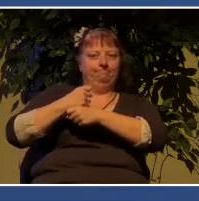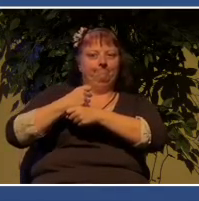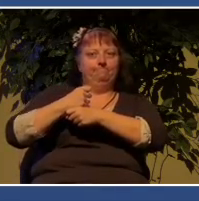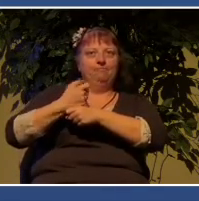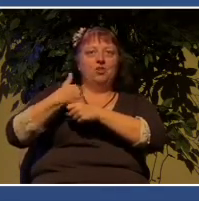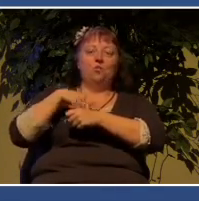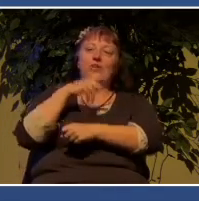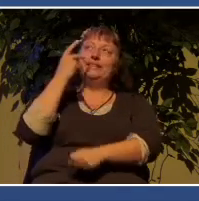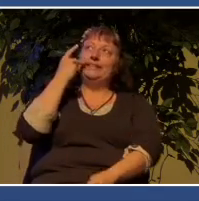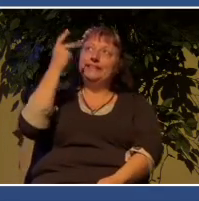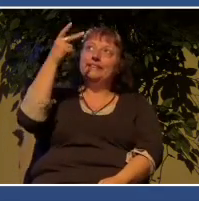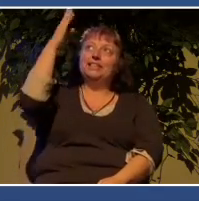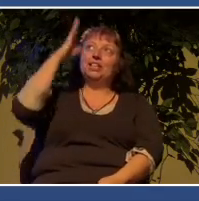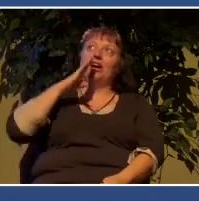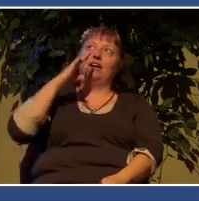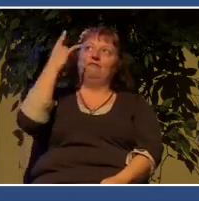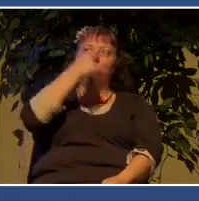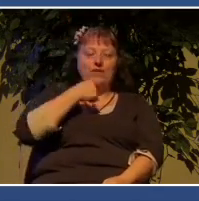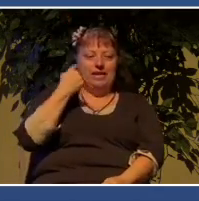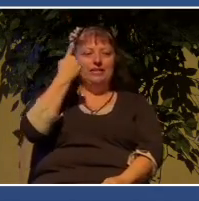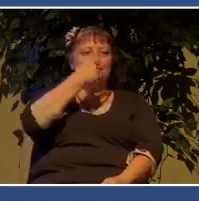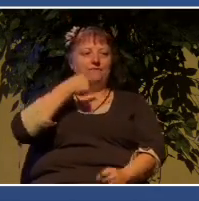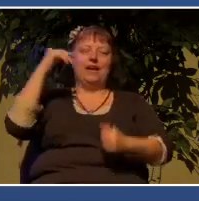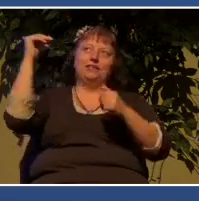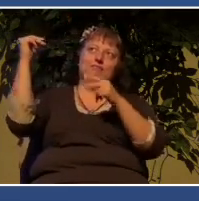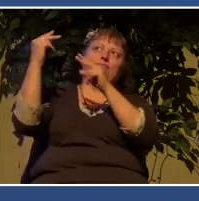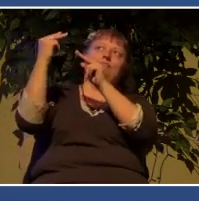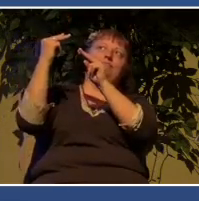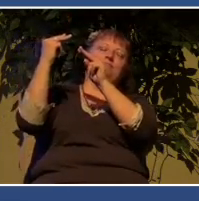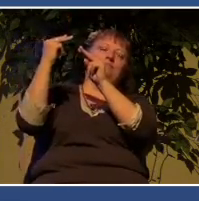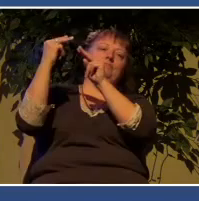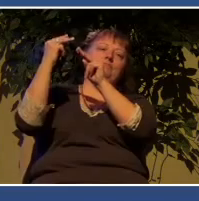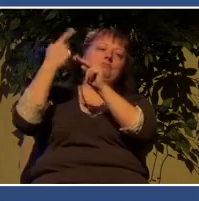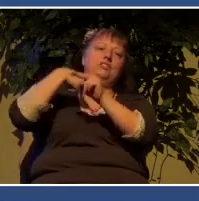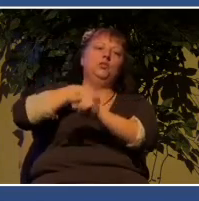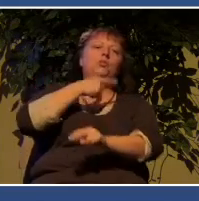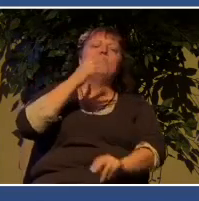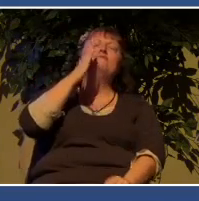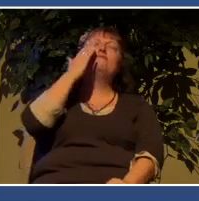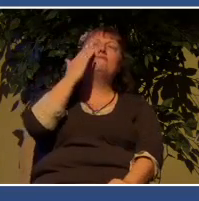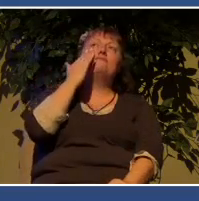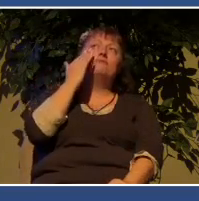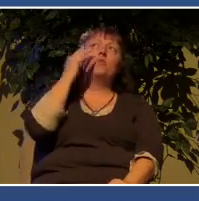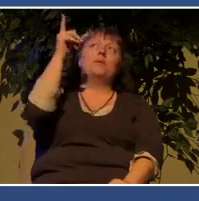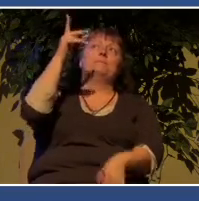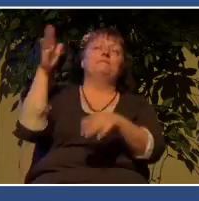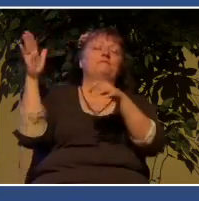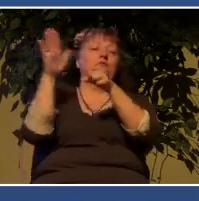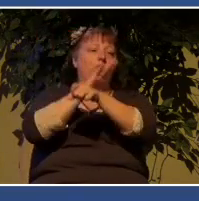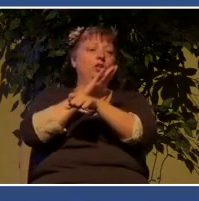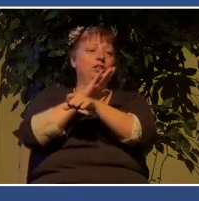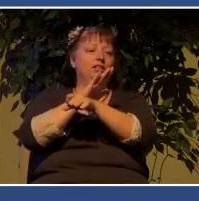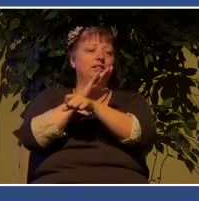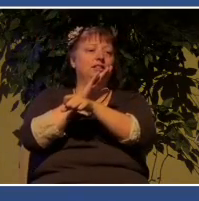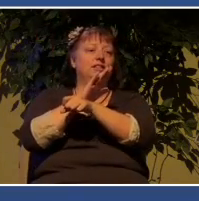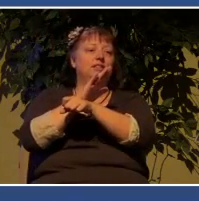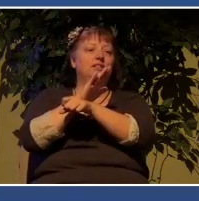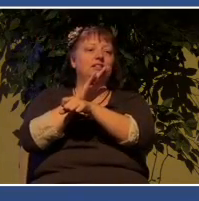face to face. We will be fully known, and it will